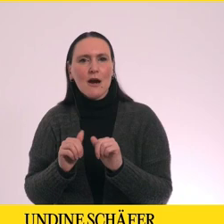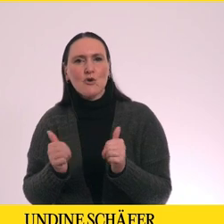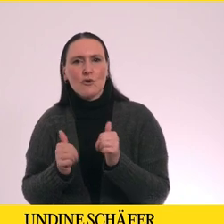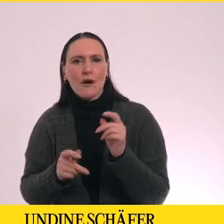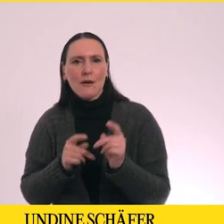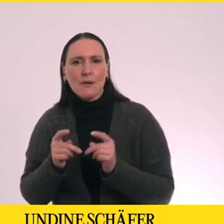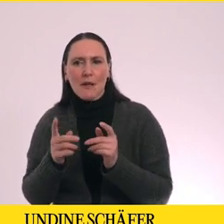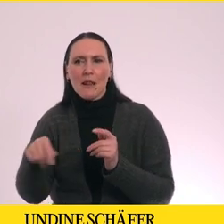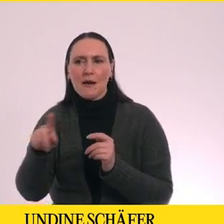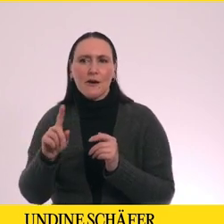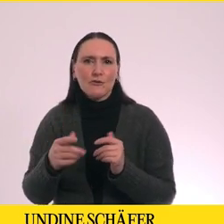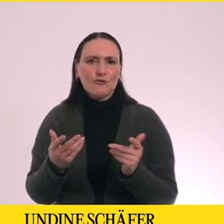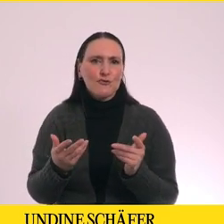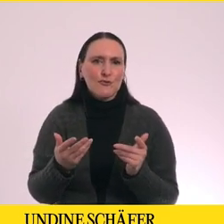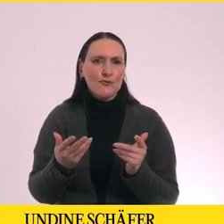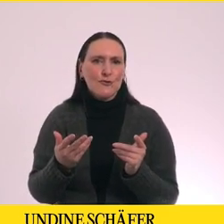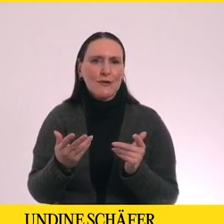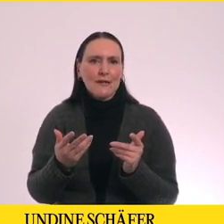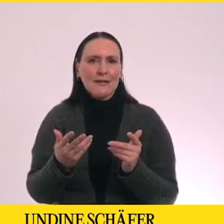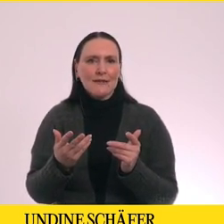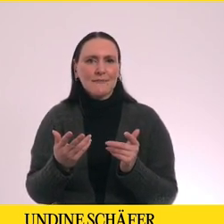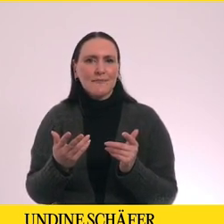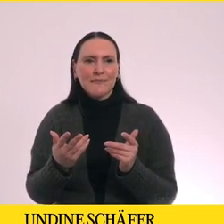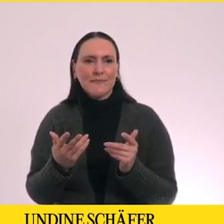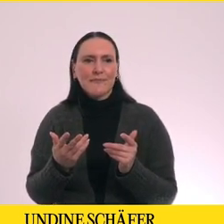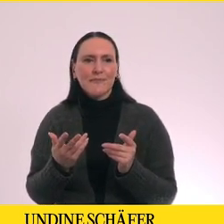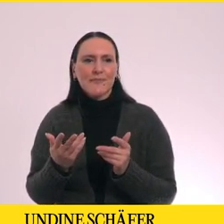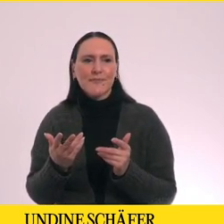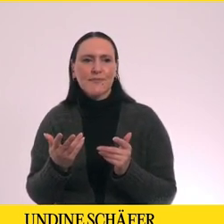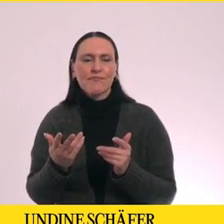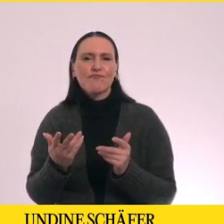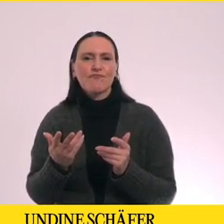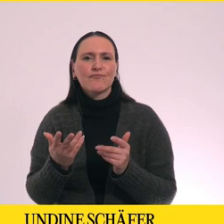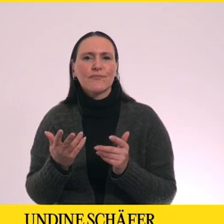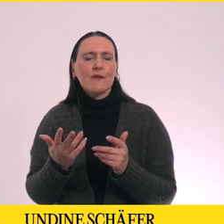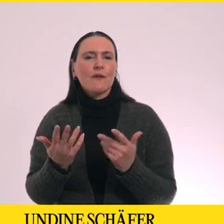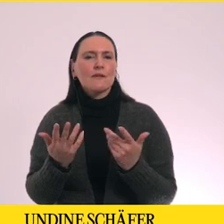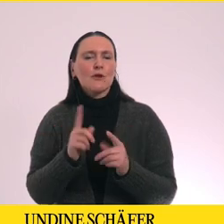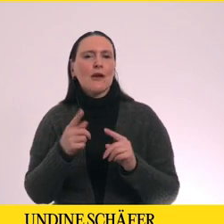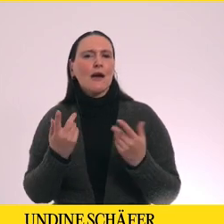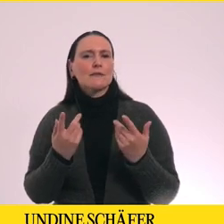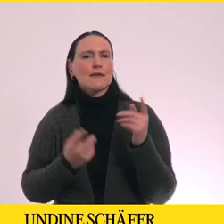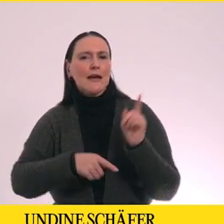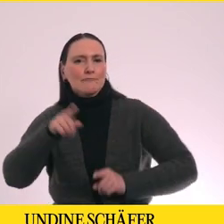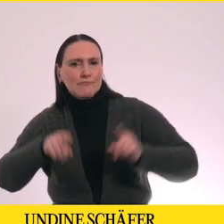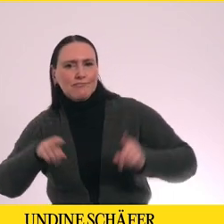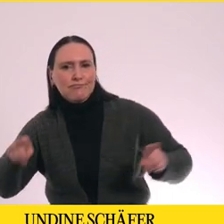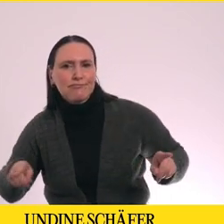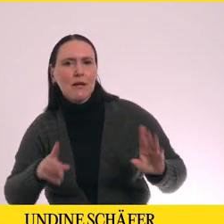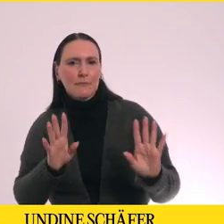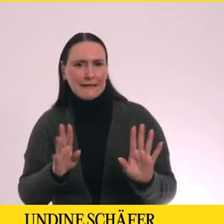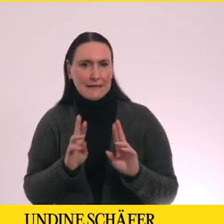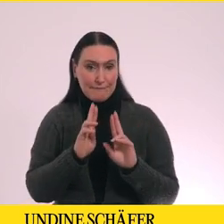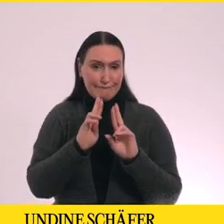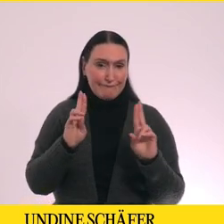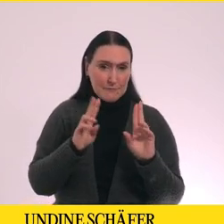real, it's almost an eugenics, I use that term very, very carefully, in terms of what's